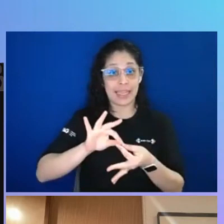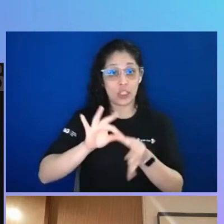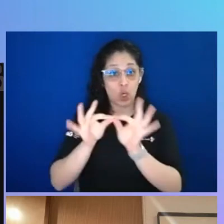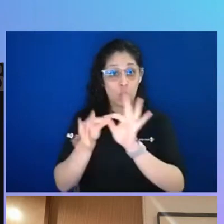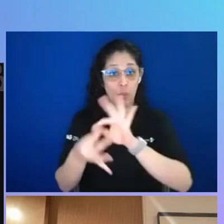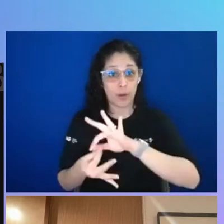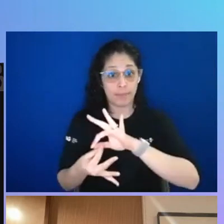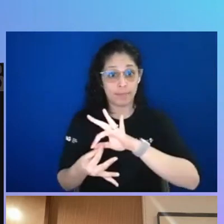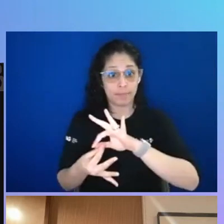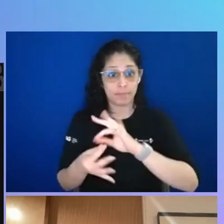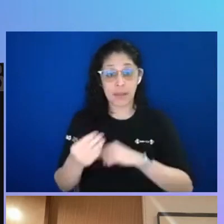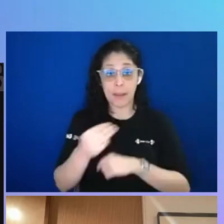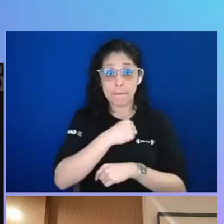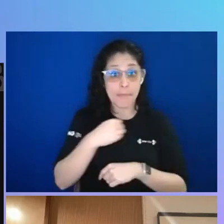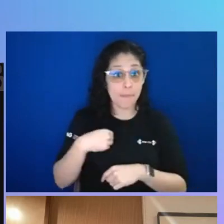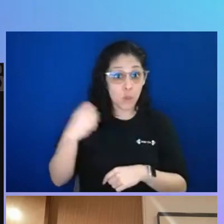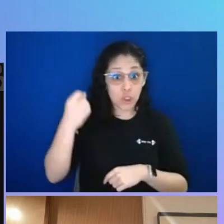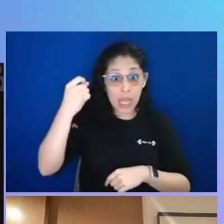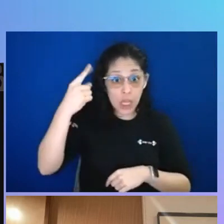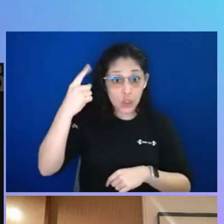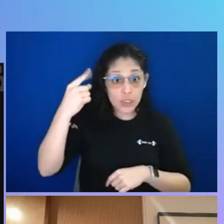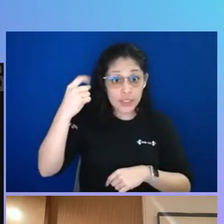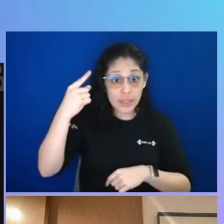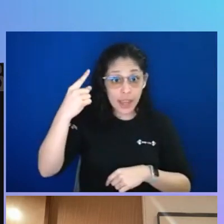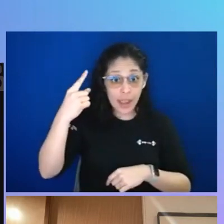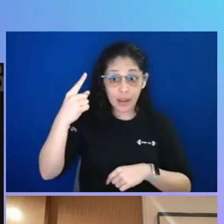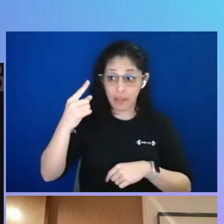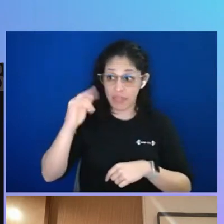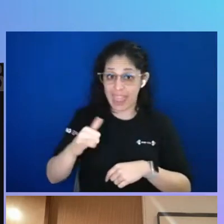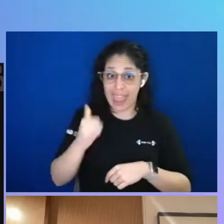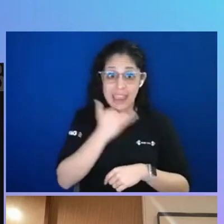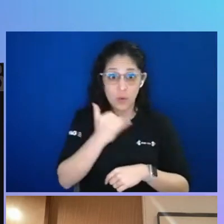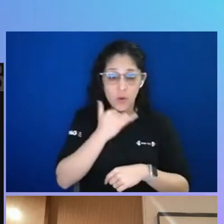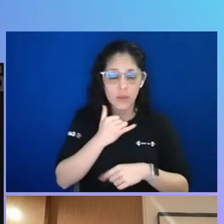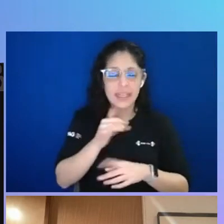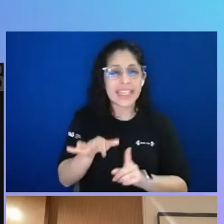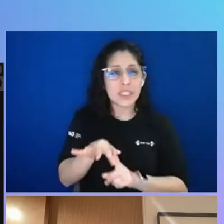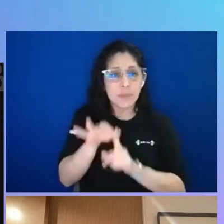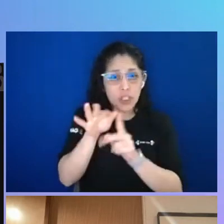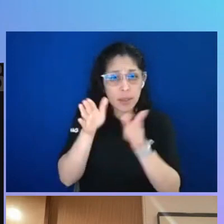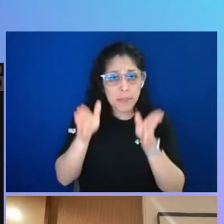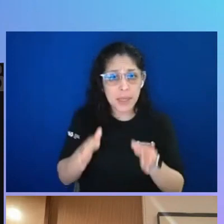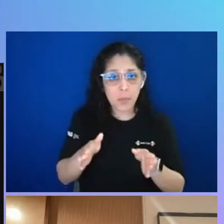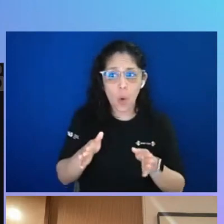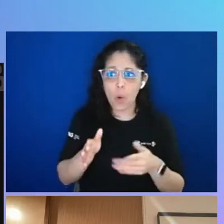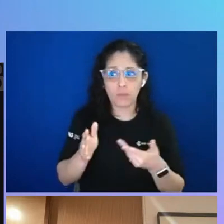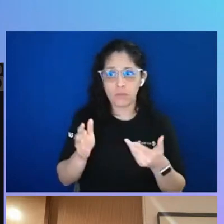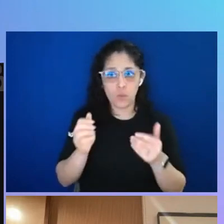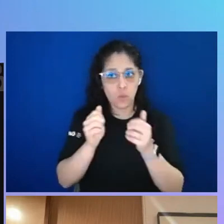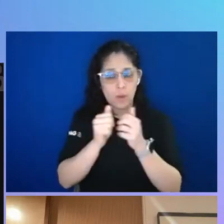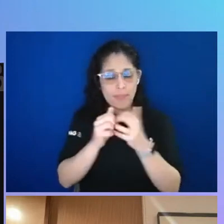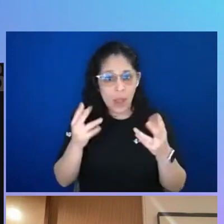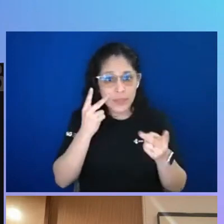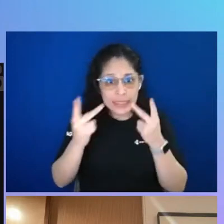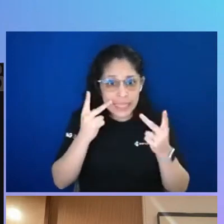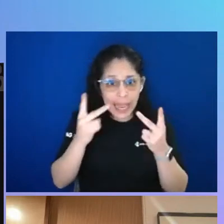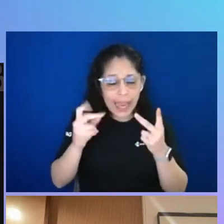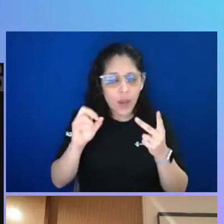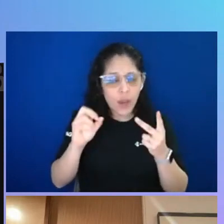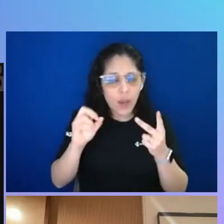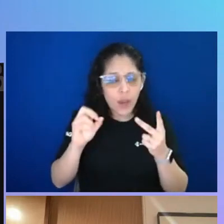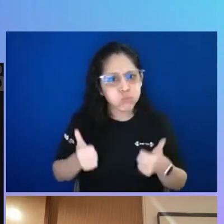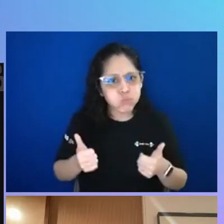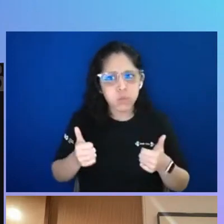body part that is being compromised in the visual? Form Assist relies on directives. Since the